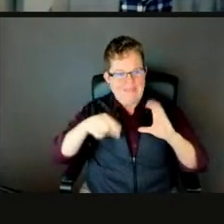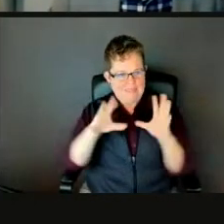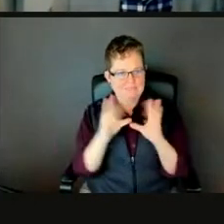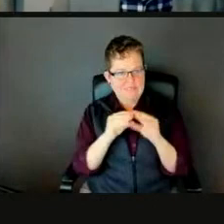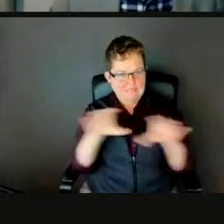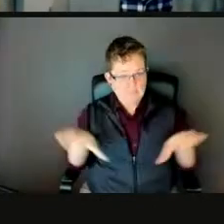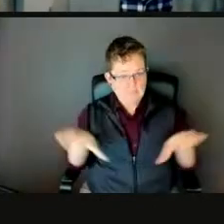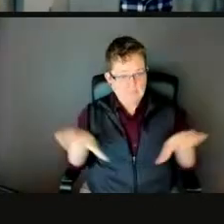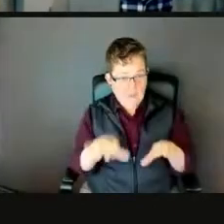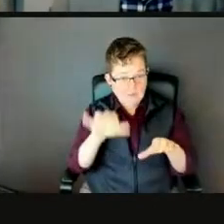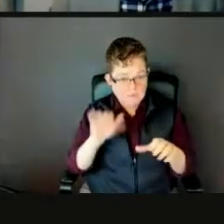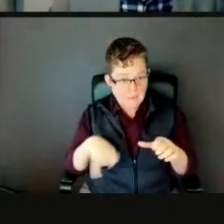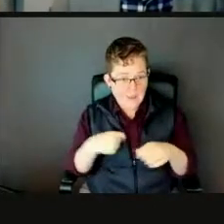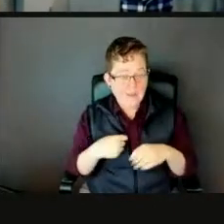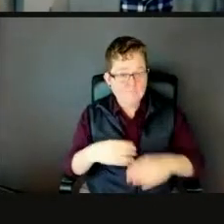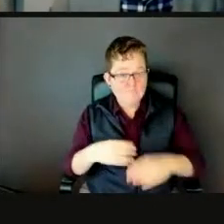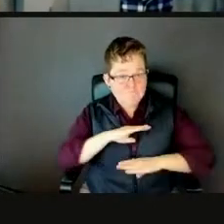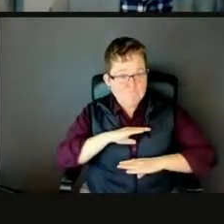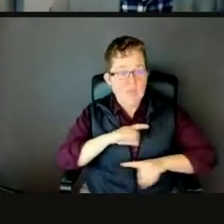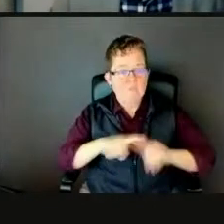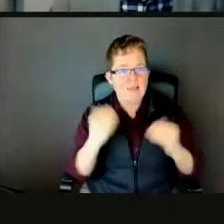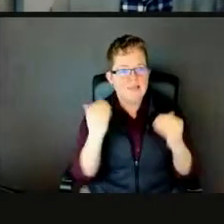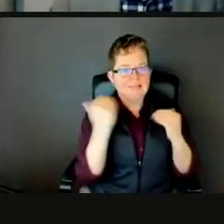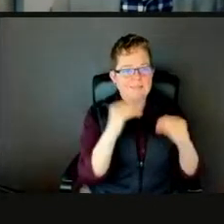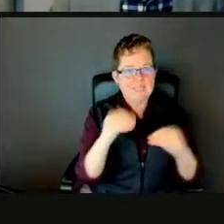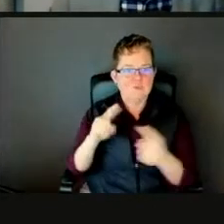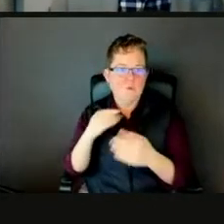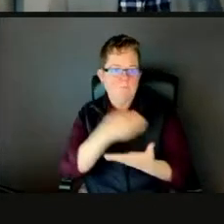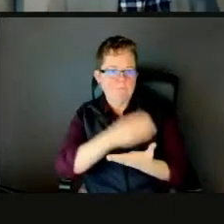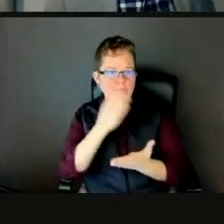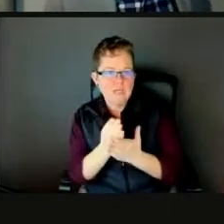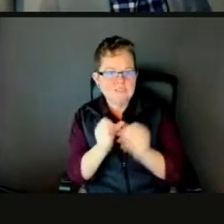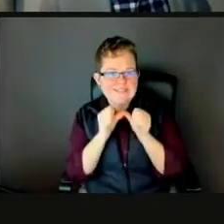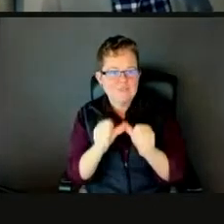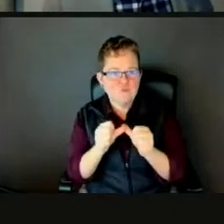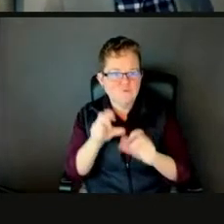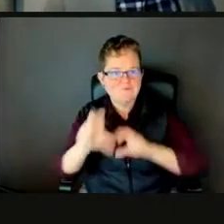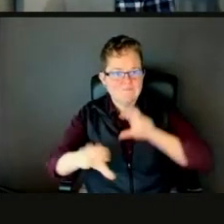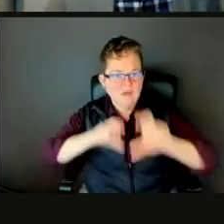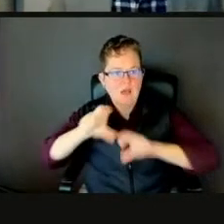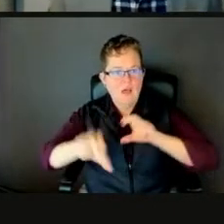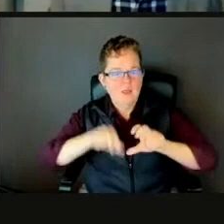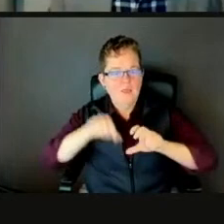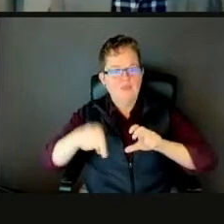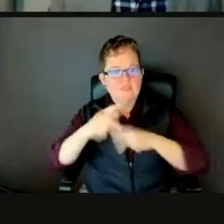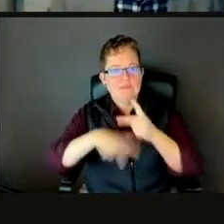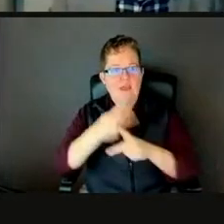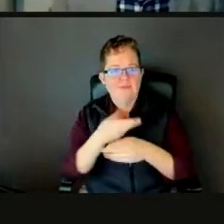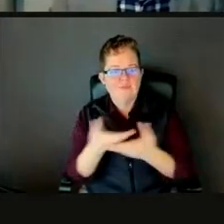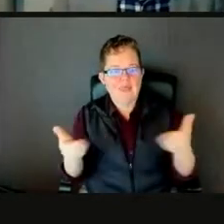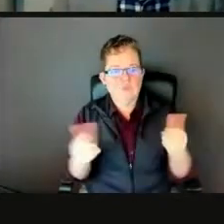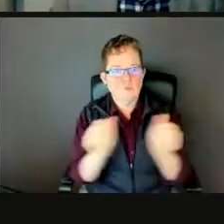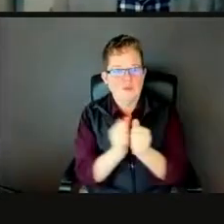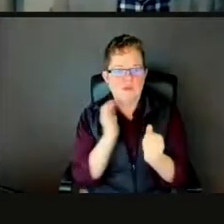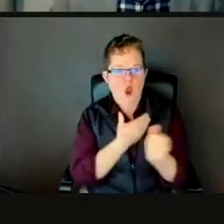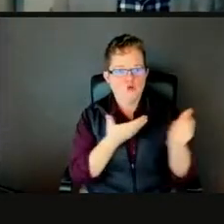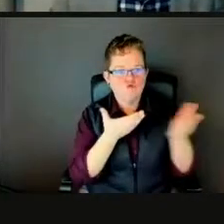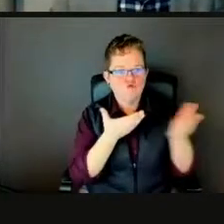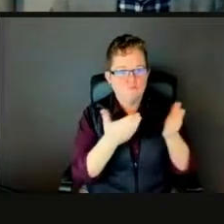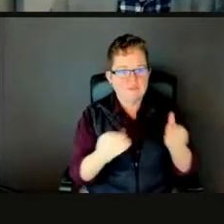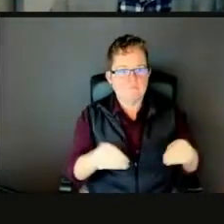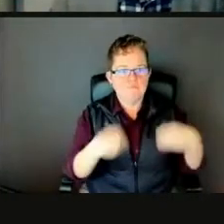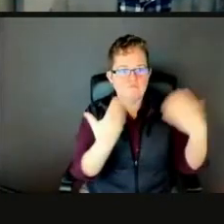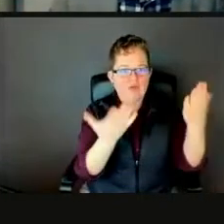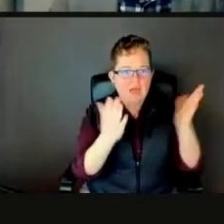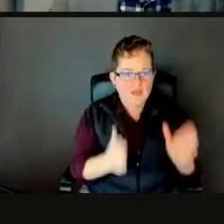that, the limitations to our budget to continue to fund things like this with our service providers so that we're